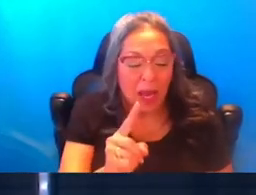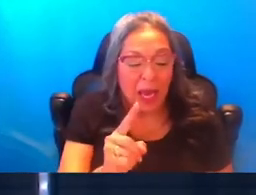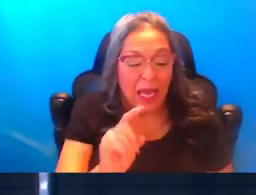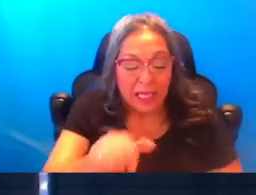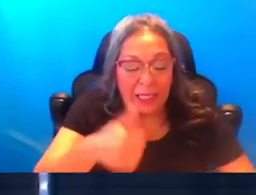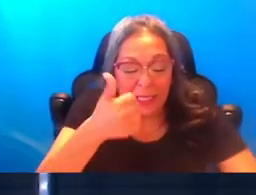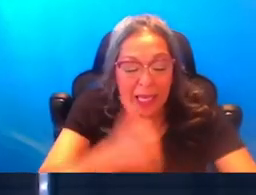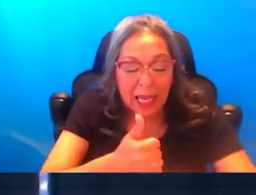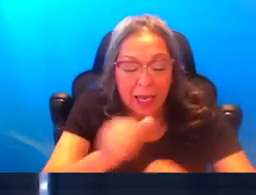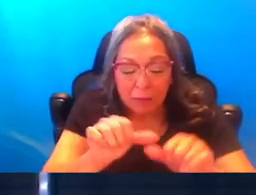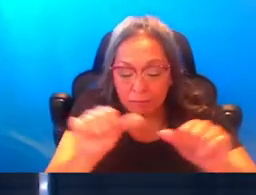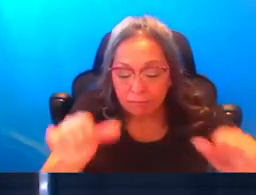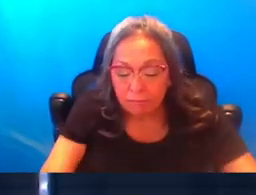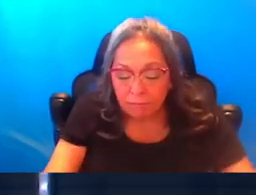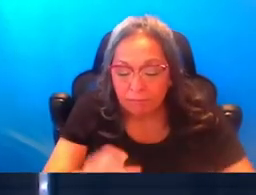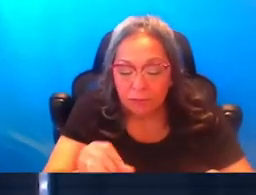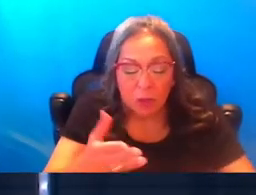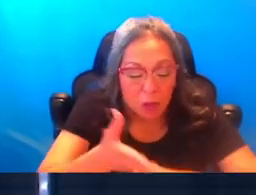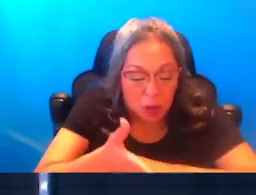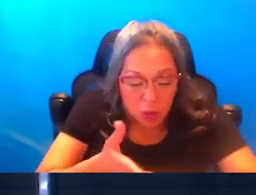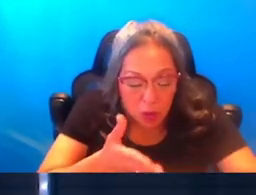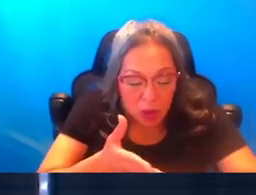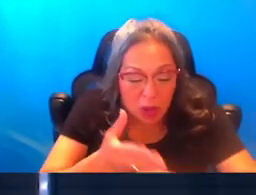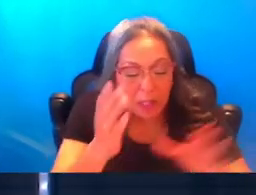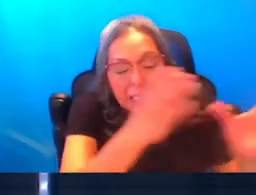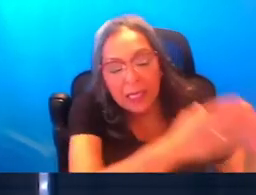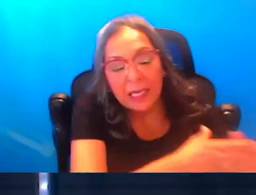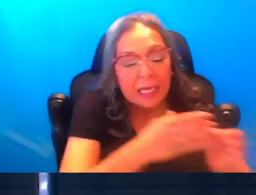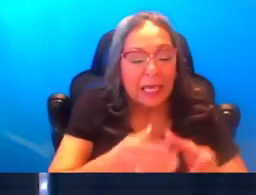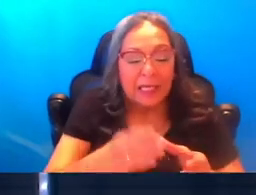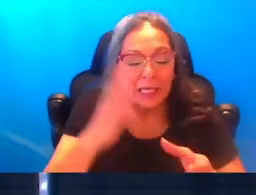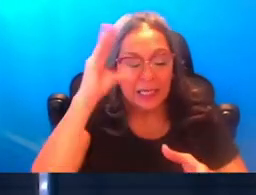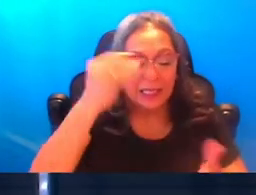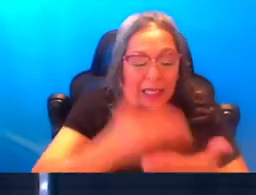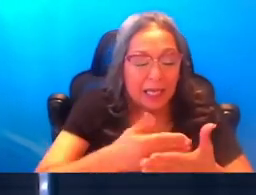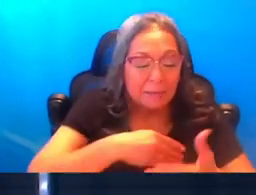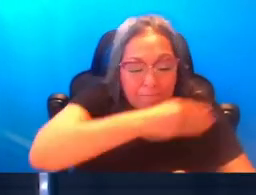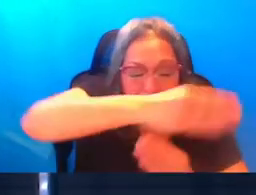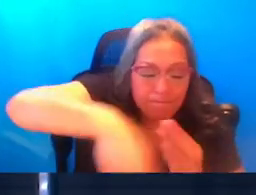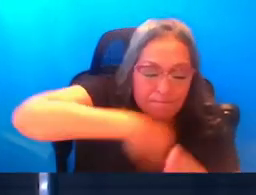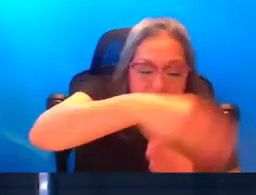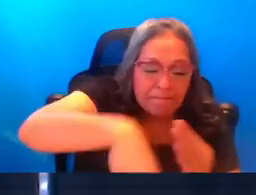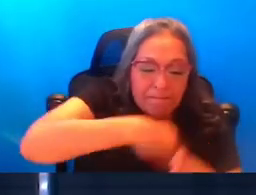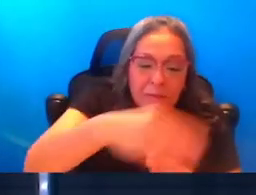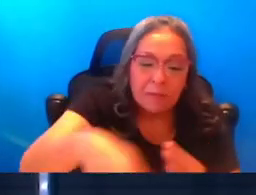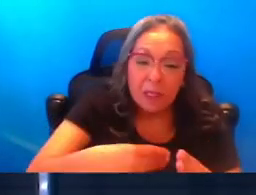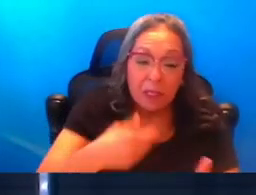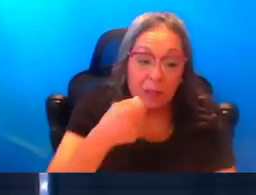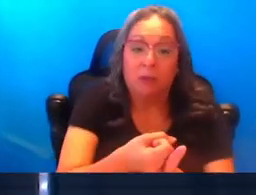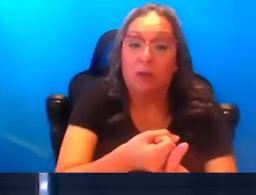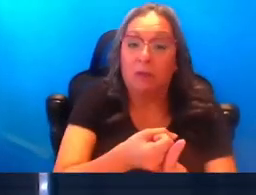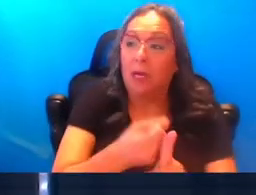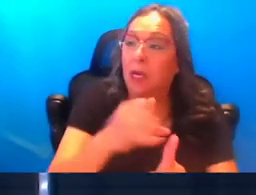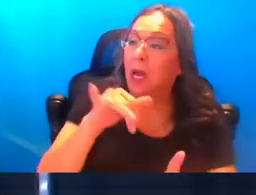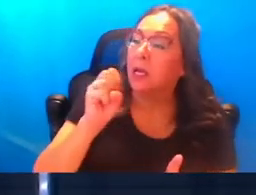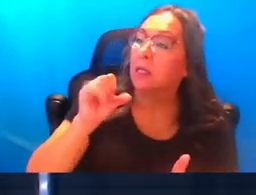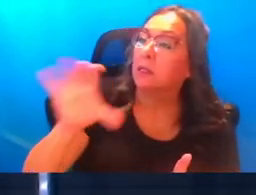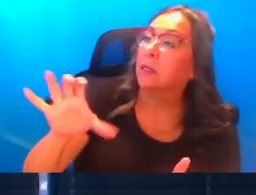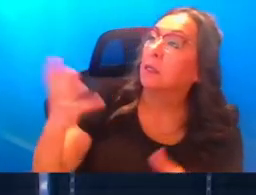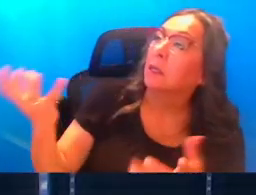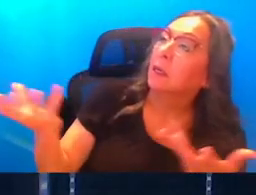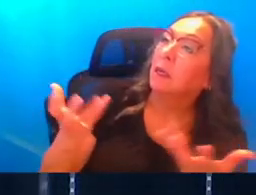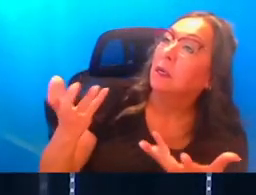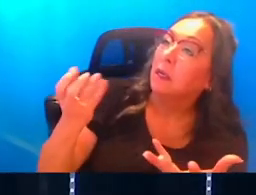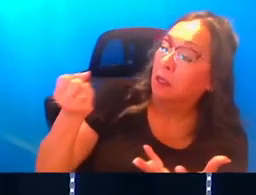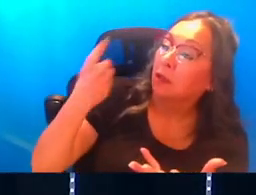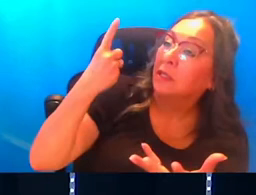Isaac. Now Isaac knows. And laid him on the altar on top of the wood. How